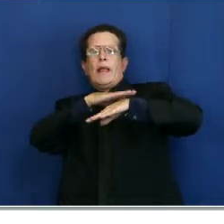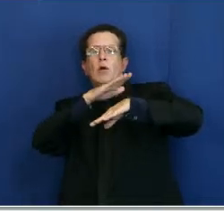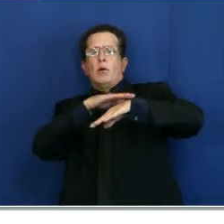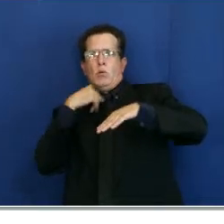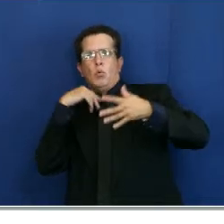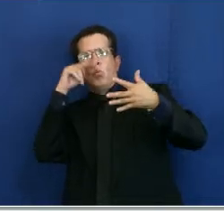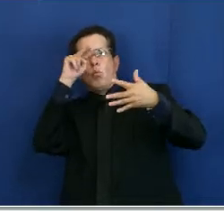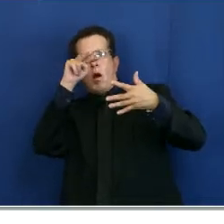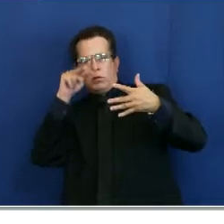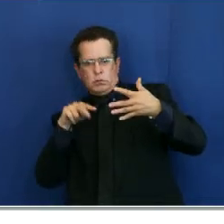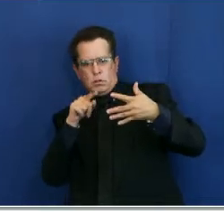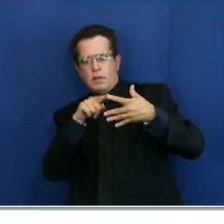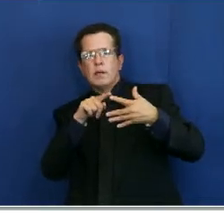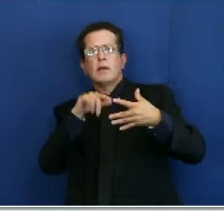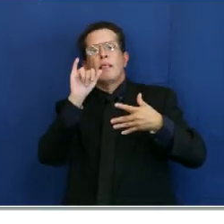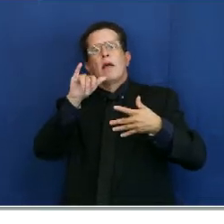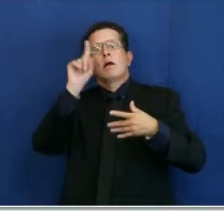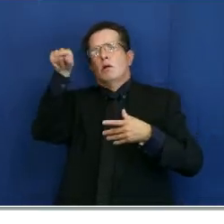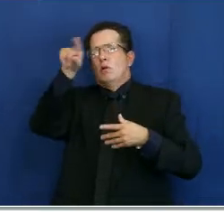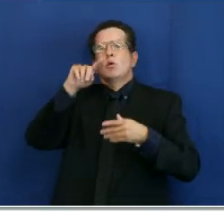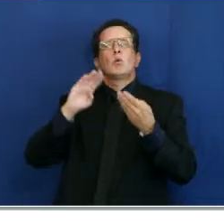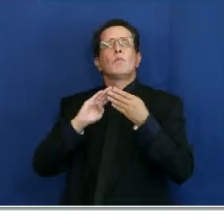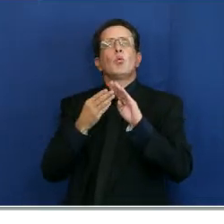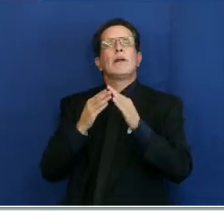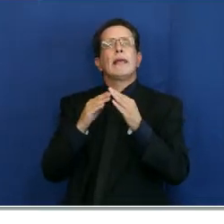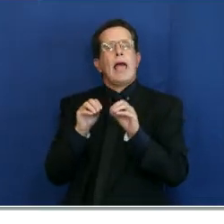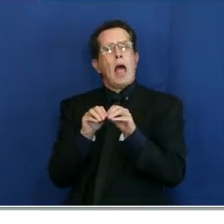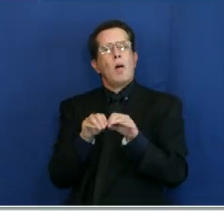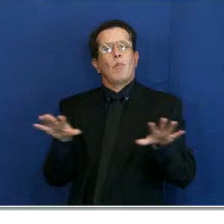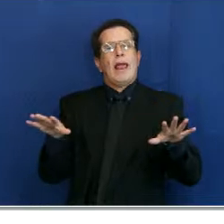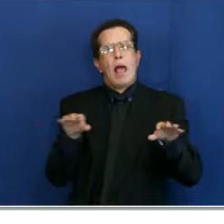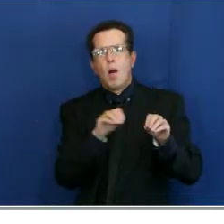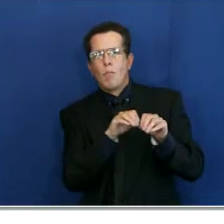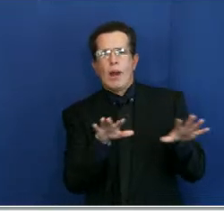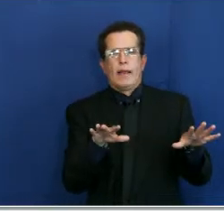that is community setting outbreaks. For the period